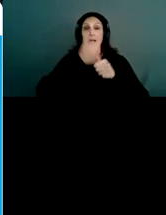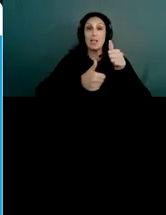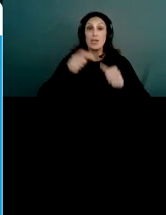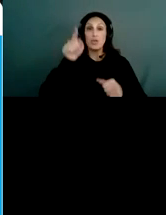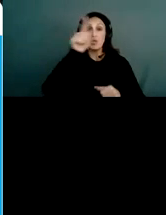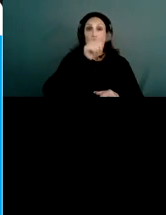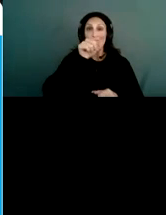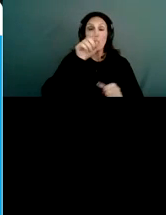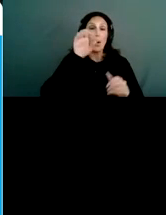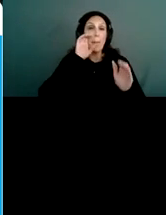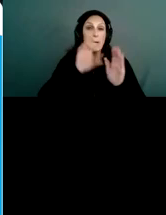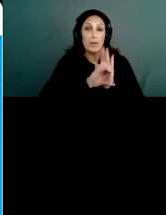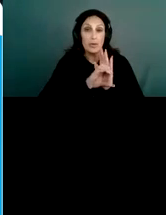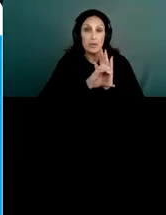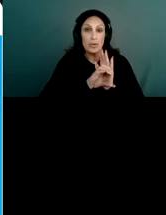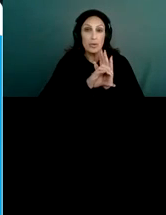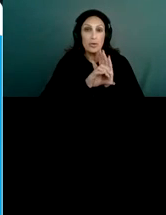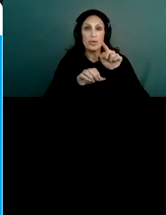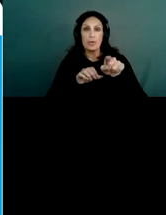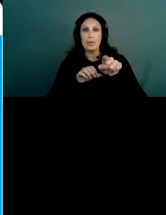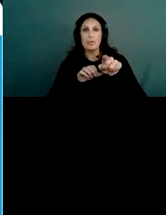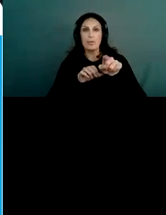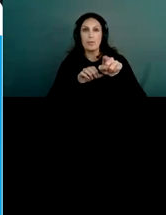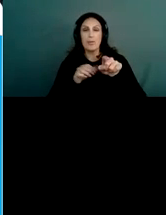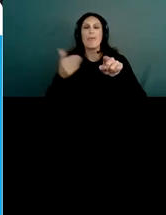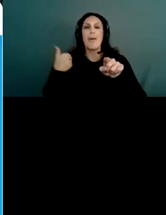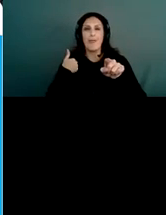of reading and is color-coded based on the area it covers: